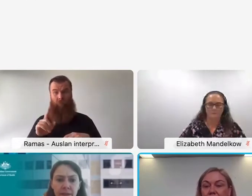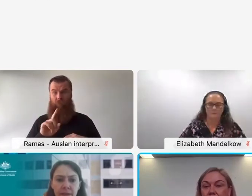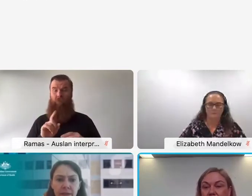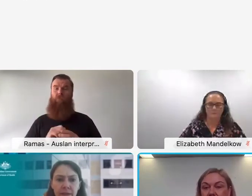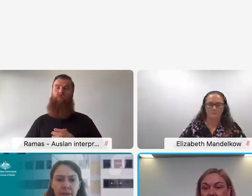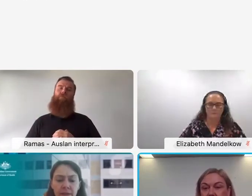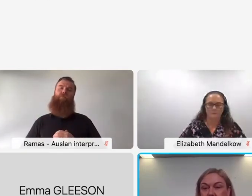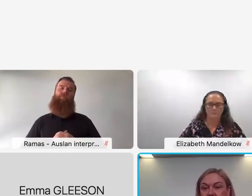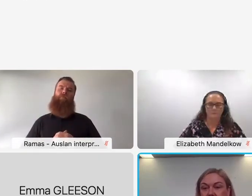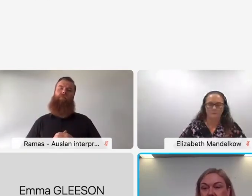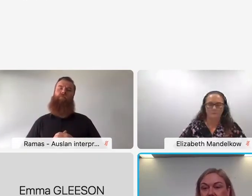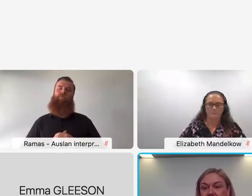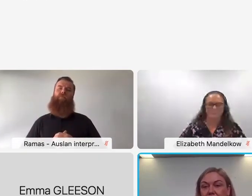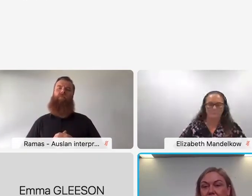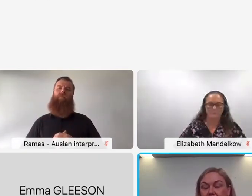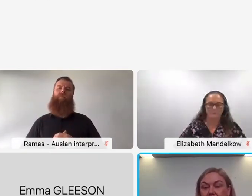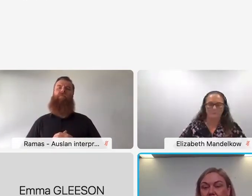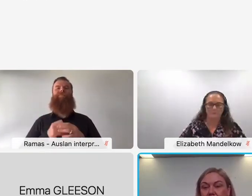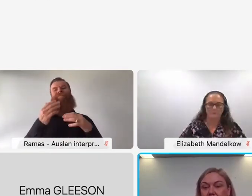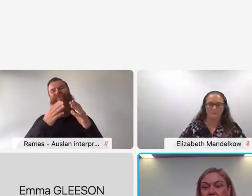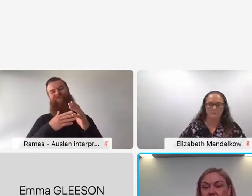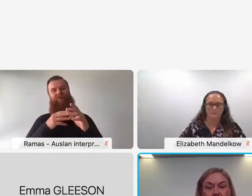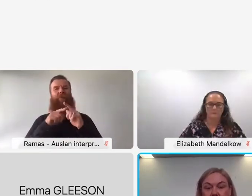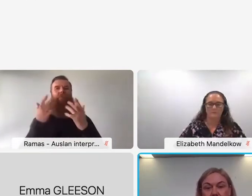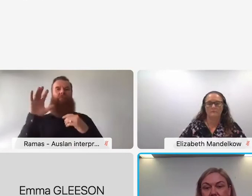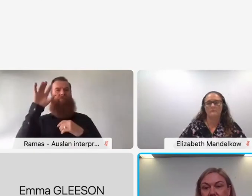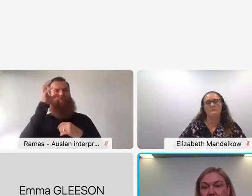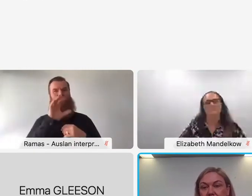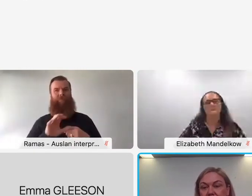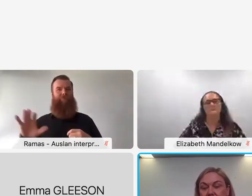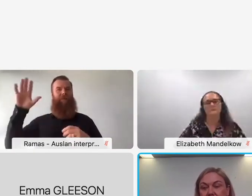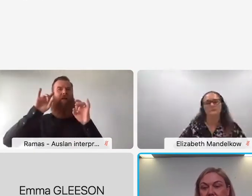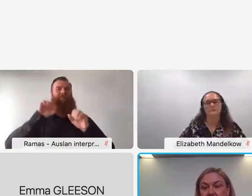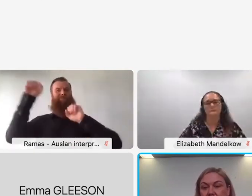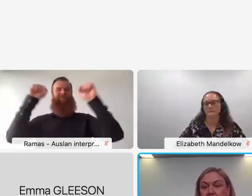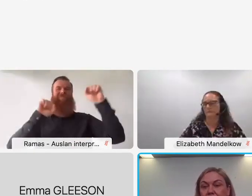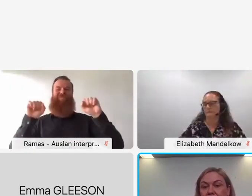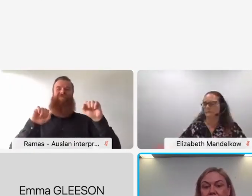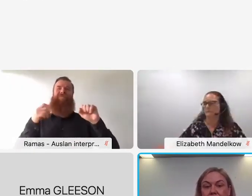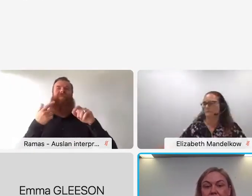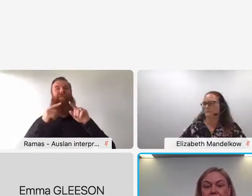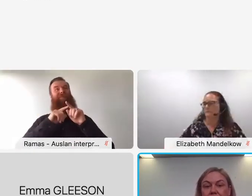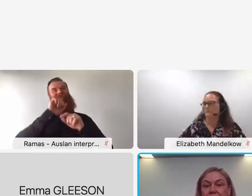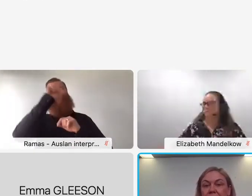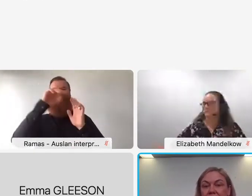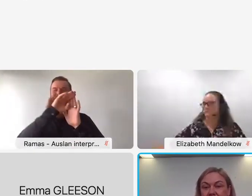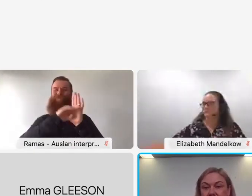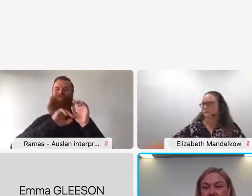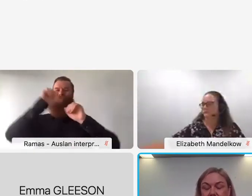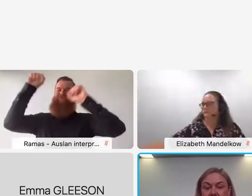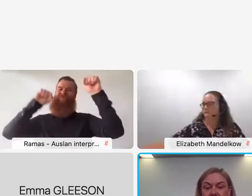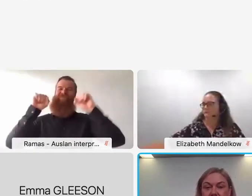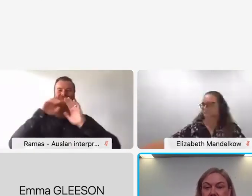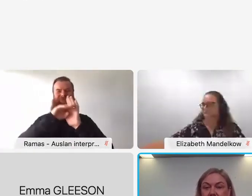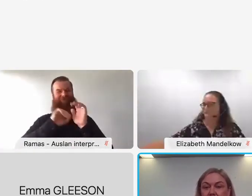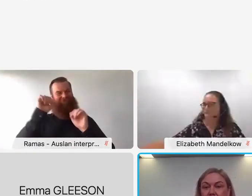So depending on which state you're in currently, you'll need to do whatever checks you'd normally do. To get a